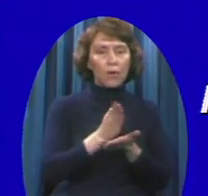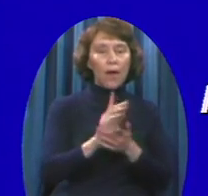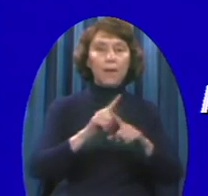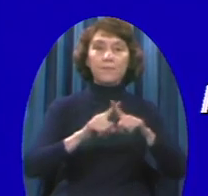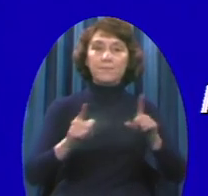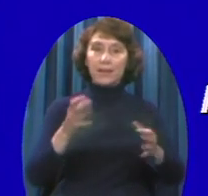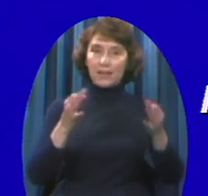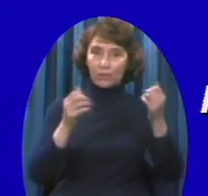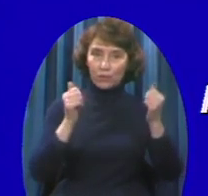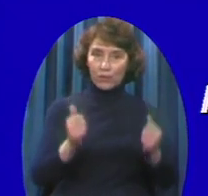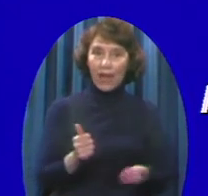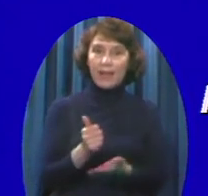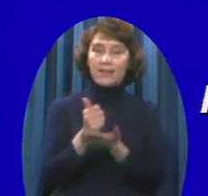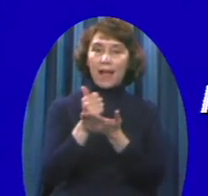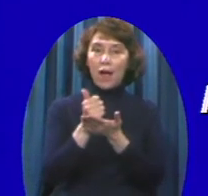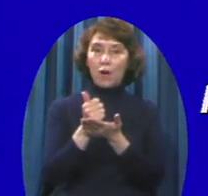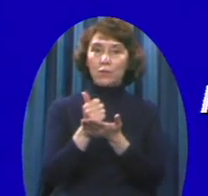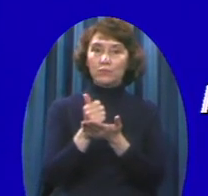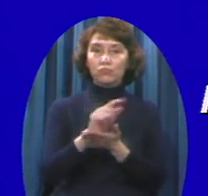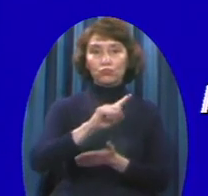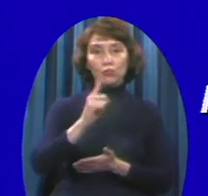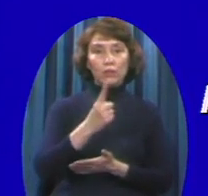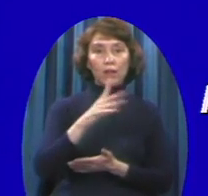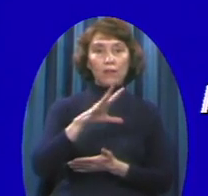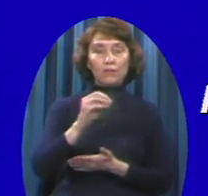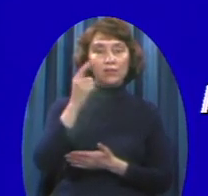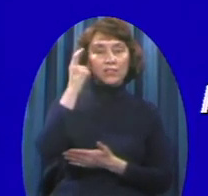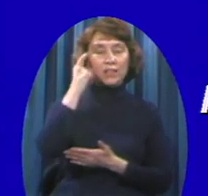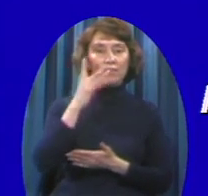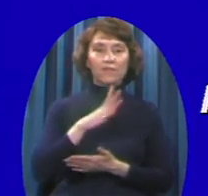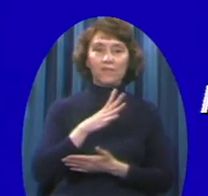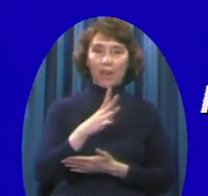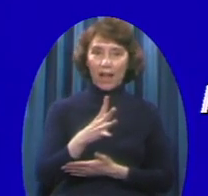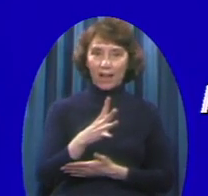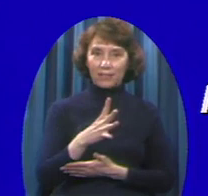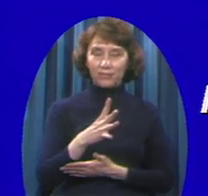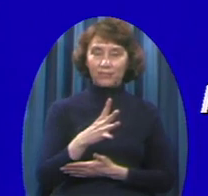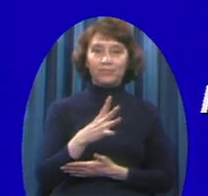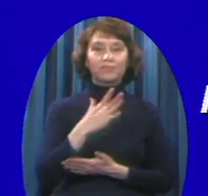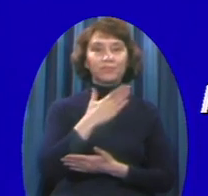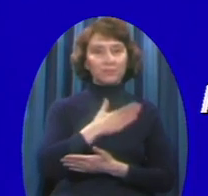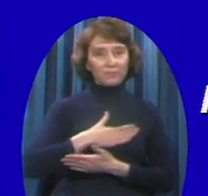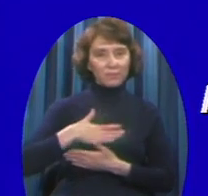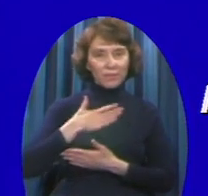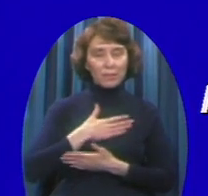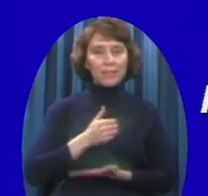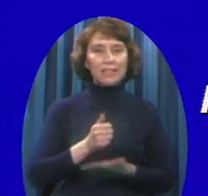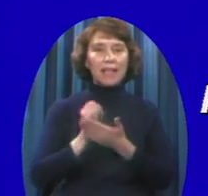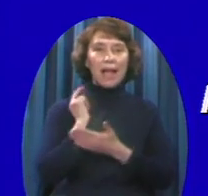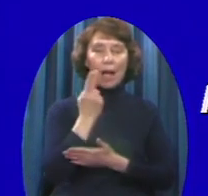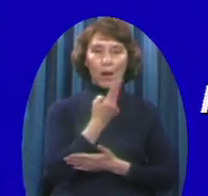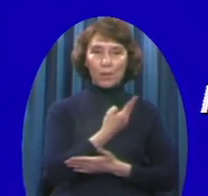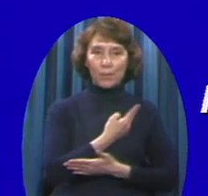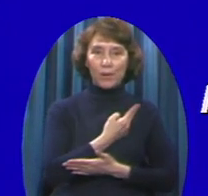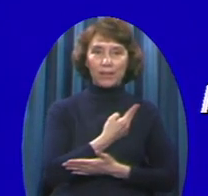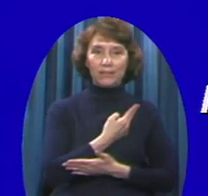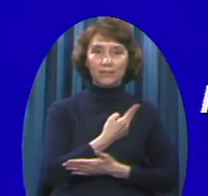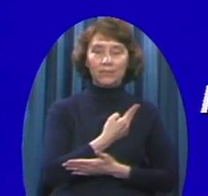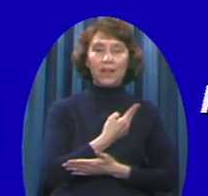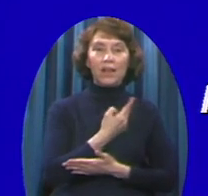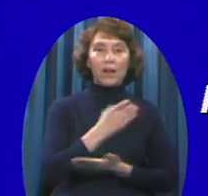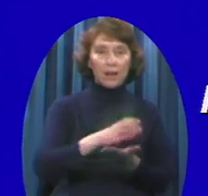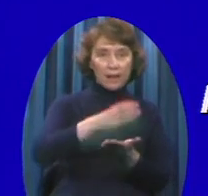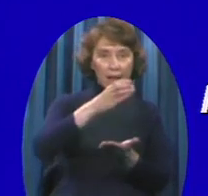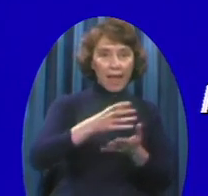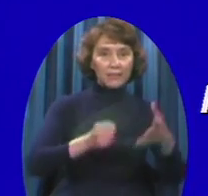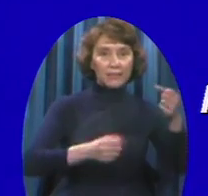and you take on as many children as you can for an 8-ounce glass of milk per day for 365 days. I